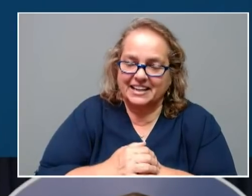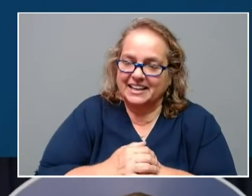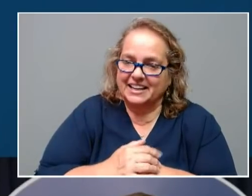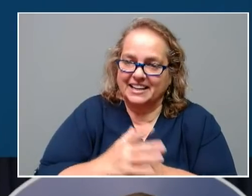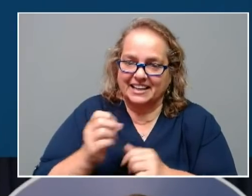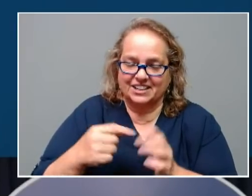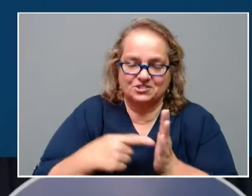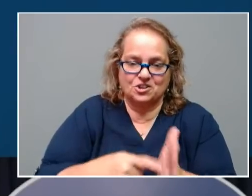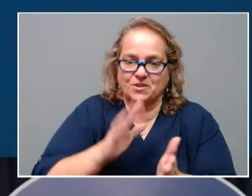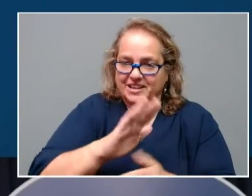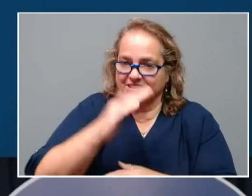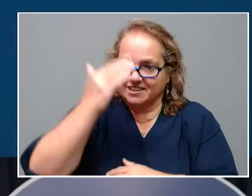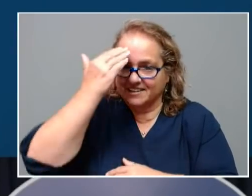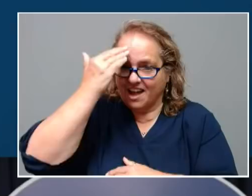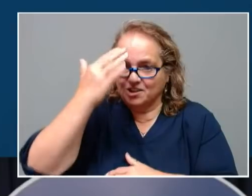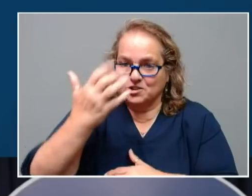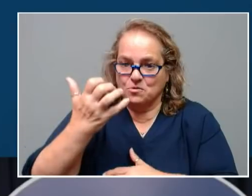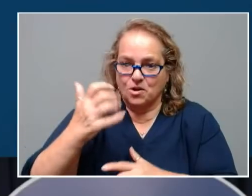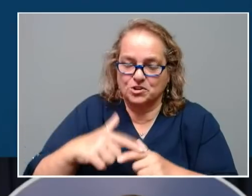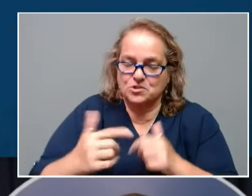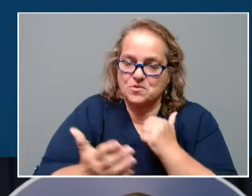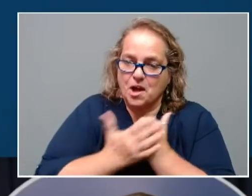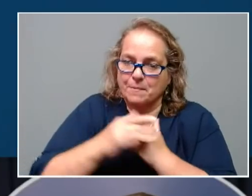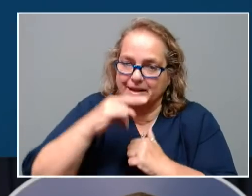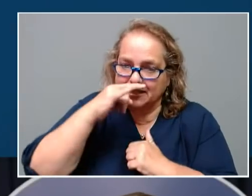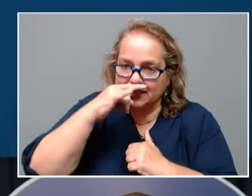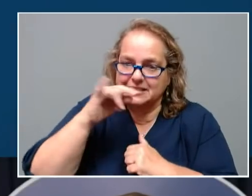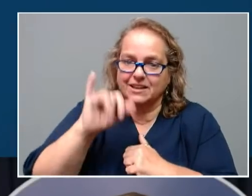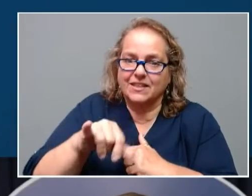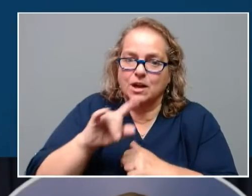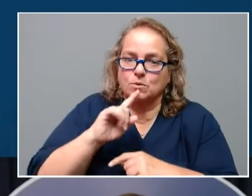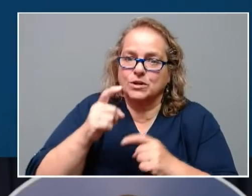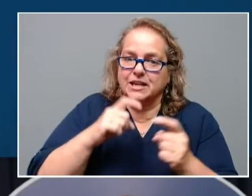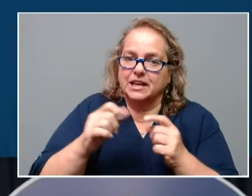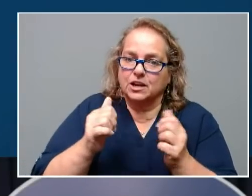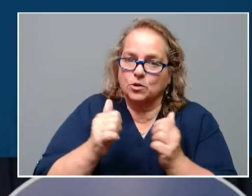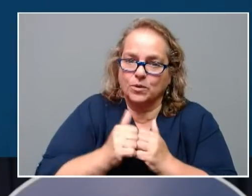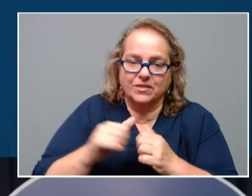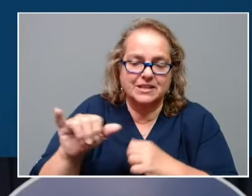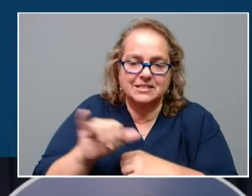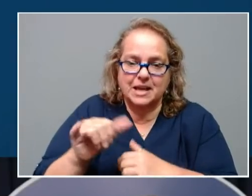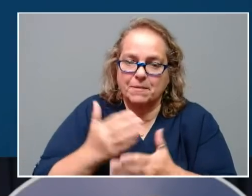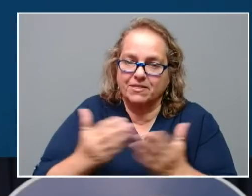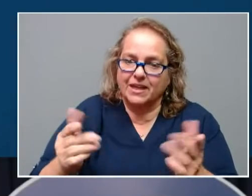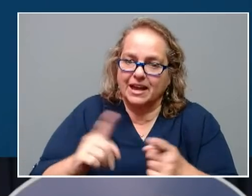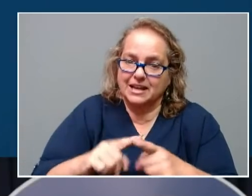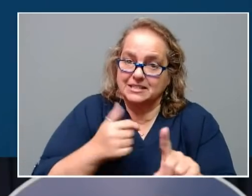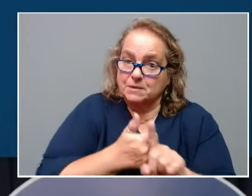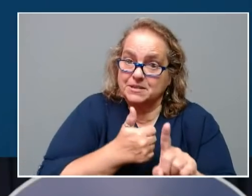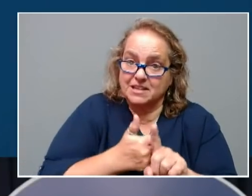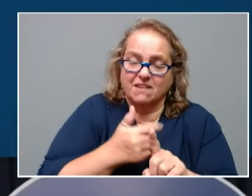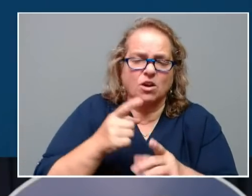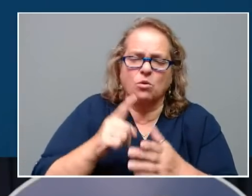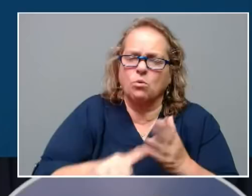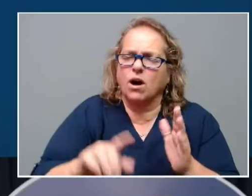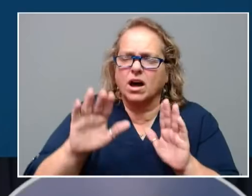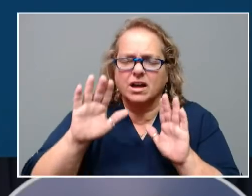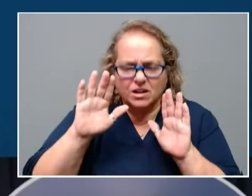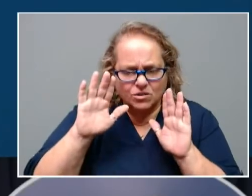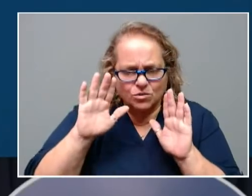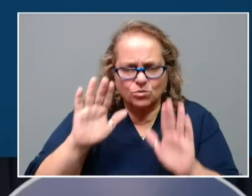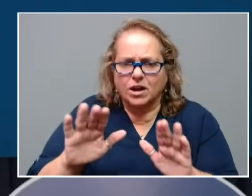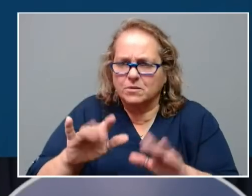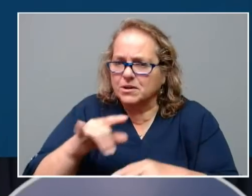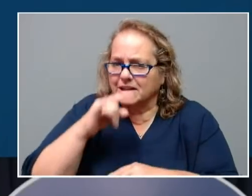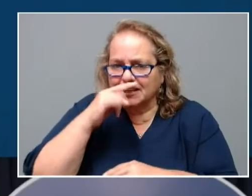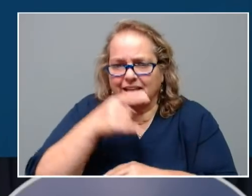knowledge, wanted to help kids that were dealing with the same thing. What an incredible kiddo